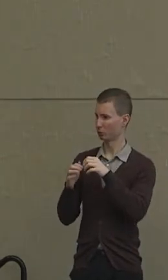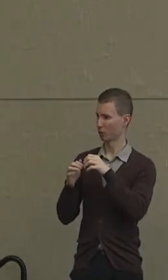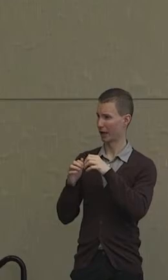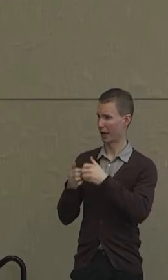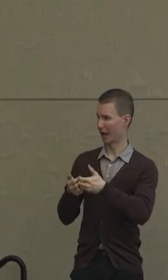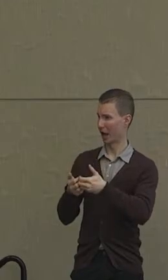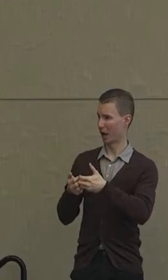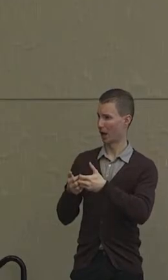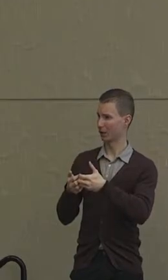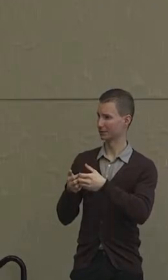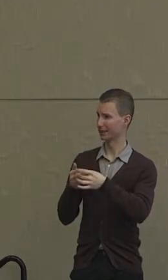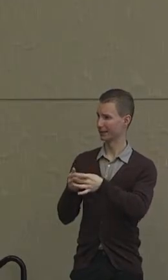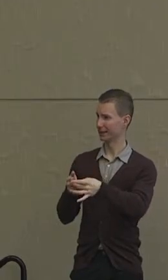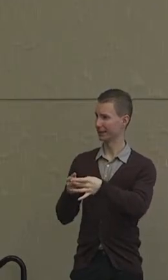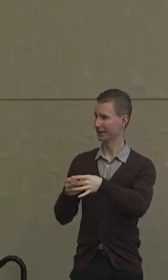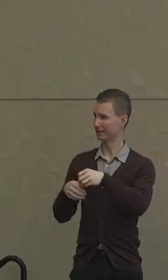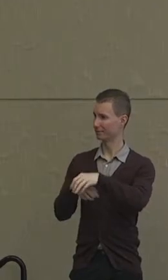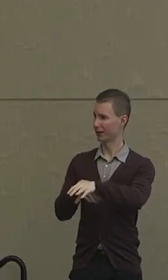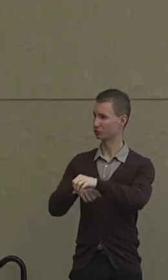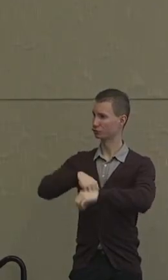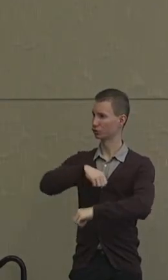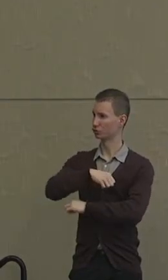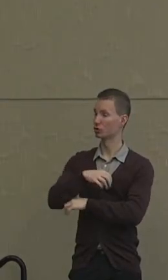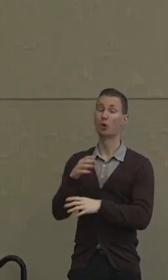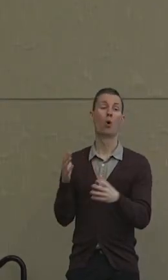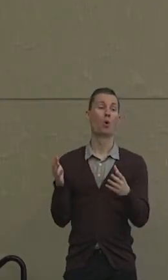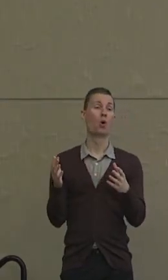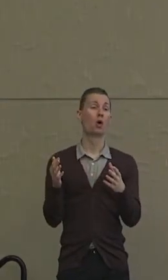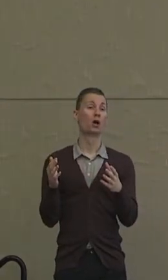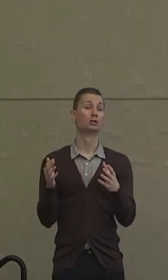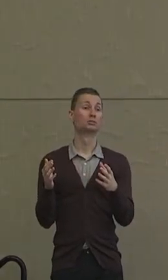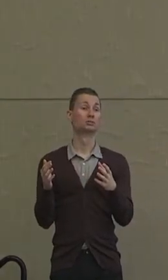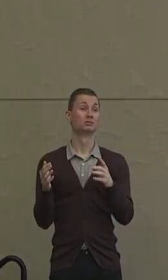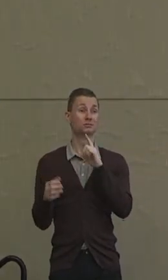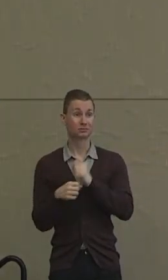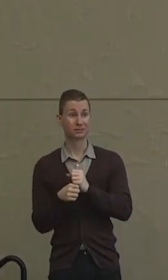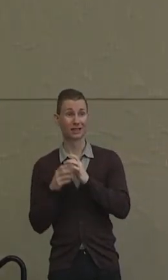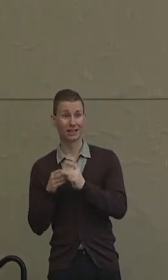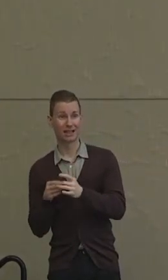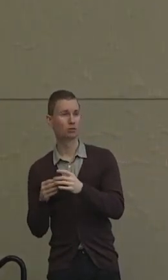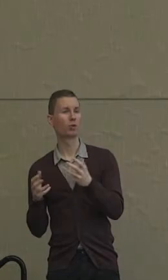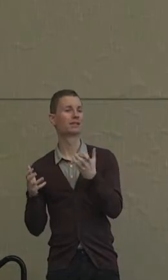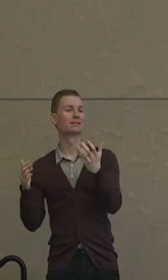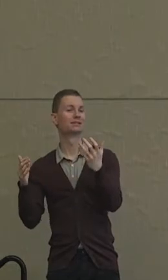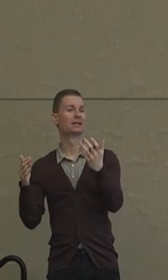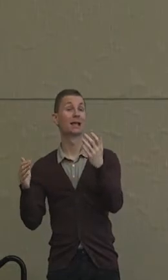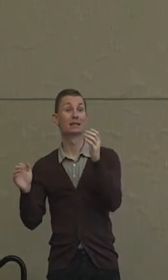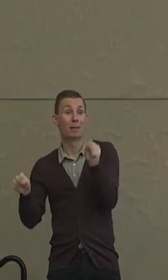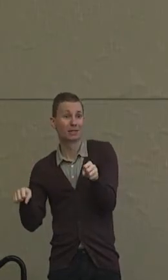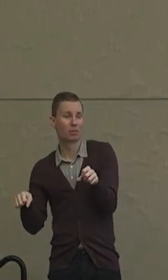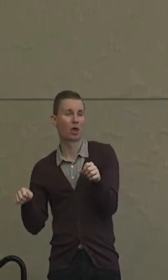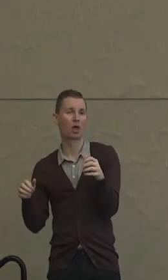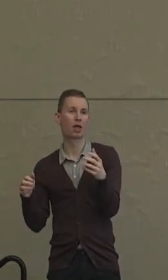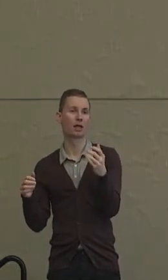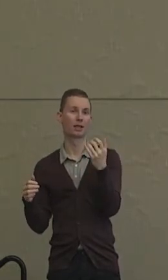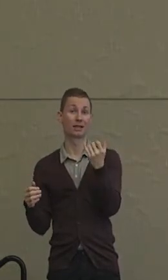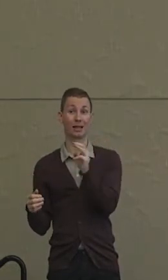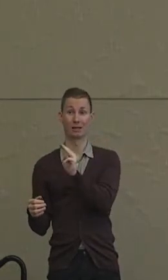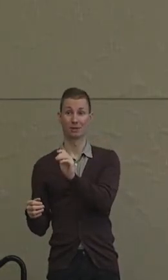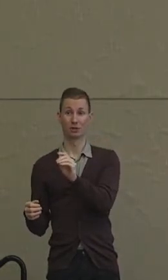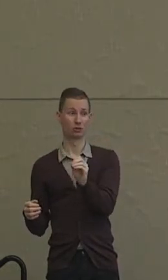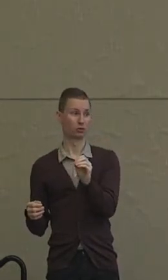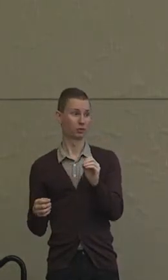to structural? Yeah, does it lead to structural change? What would possible? Be the next step? Mm-hmm. Is it possible? Is Me Too the